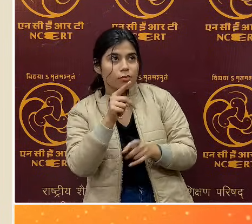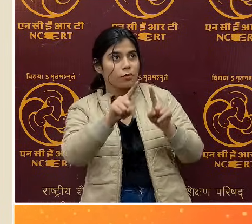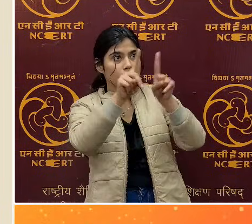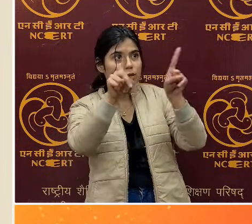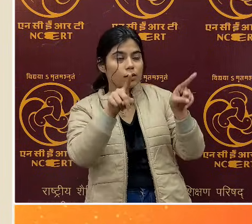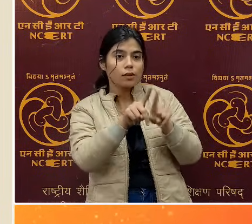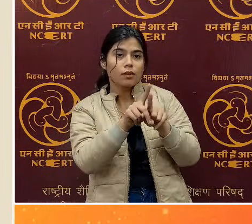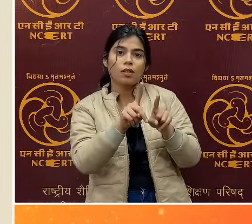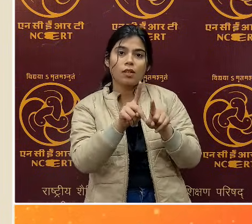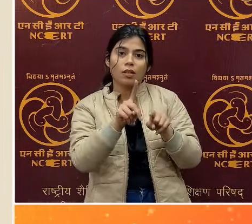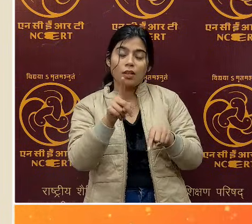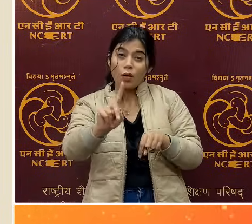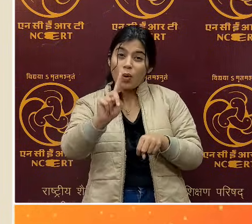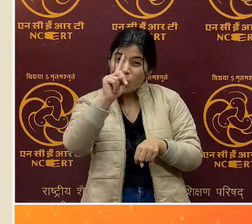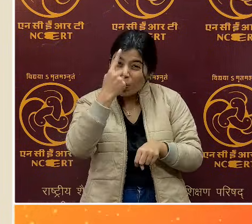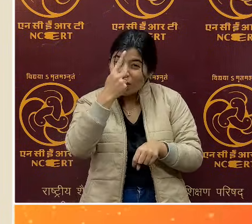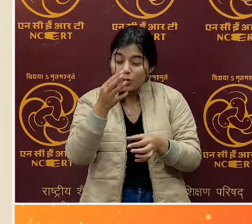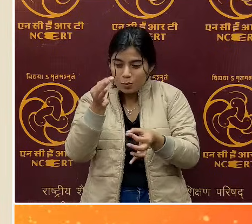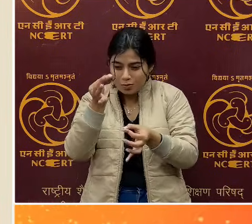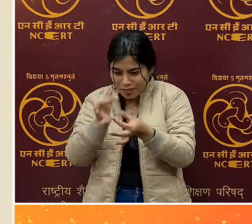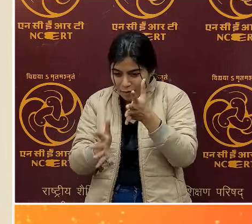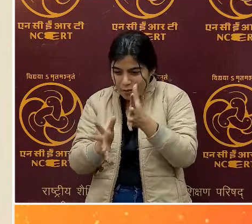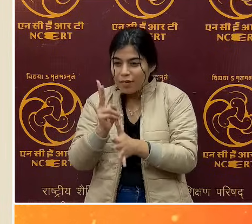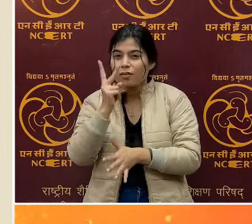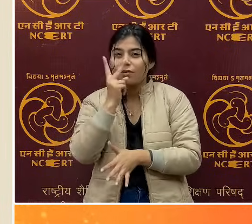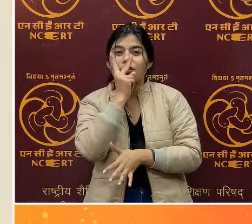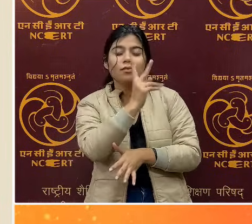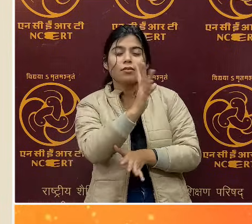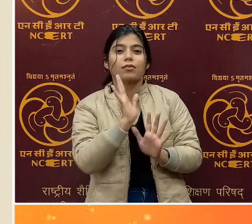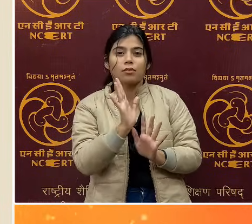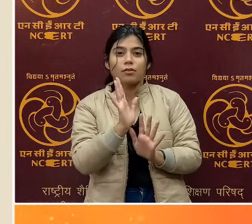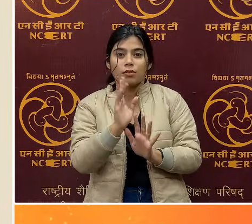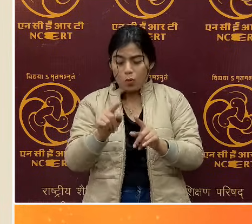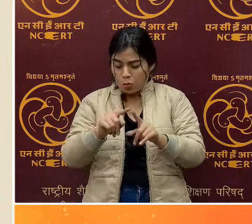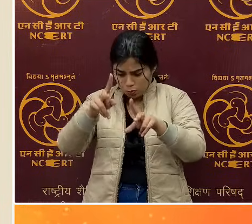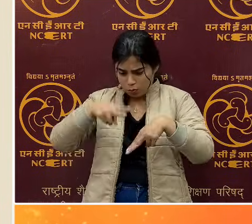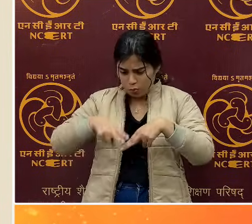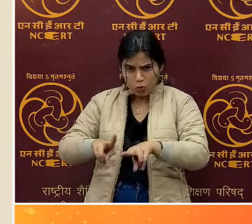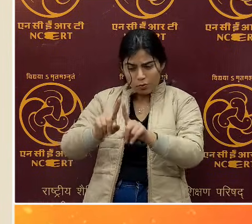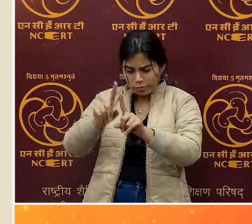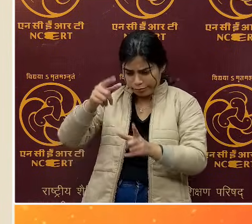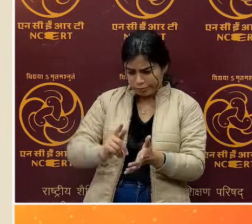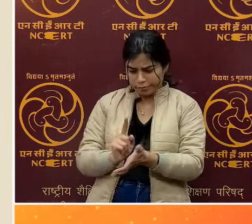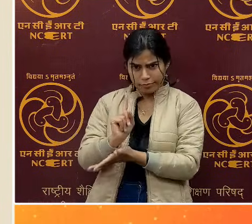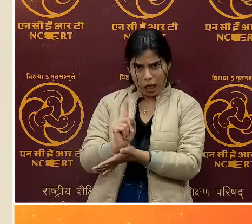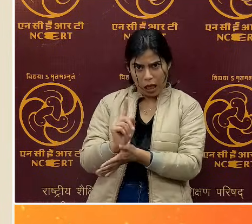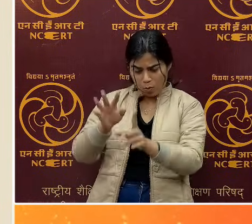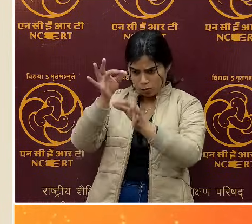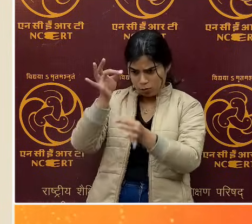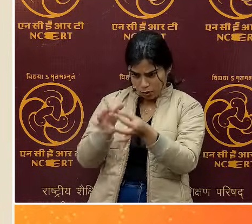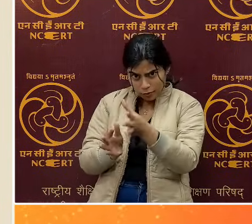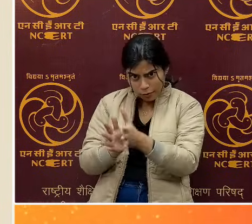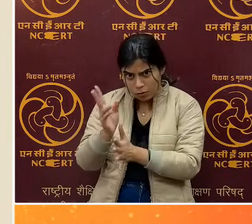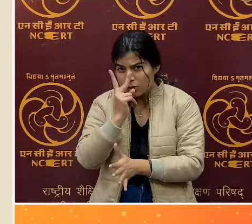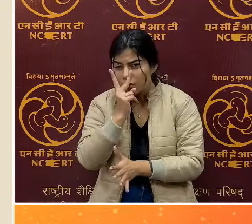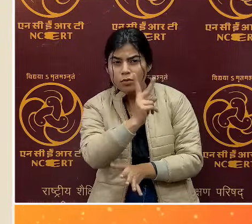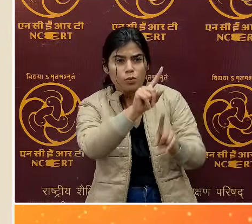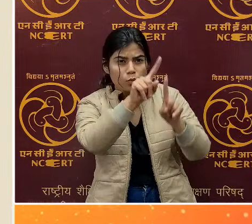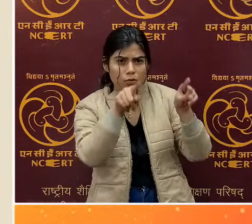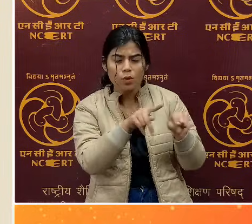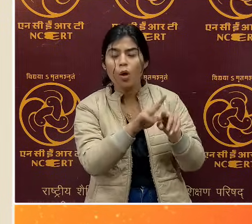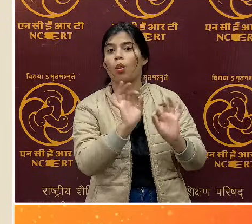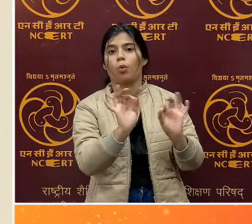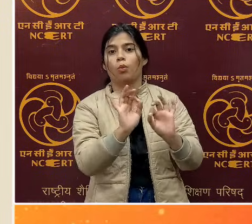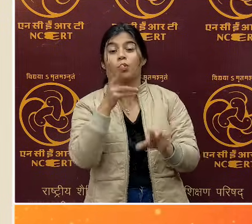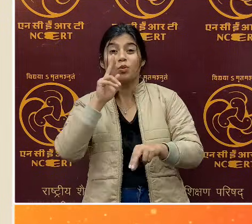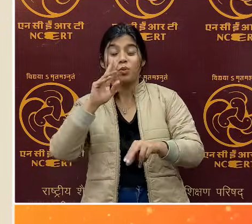see the flame part of this flame candle, part, right? flame Not part the of whole, it, not the entire whole part. candle, because you see the light rays will be coming out from here